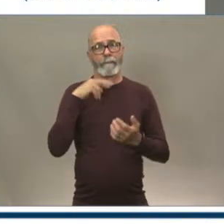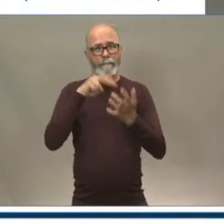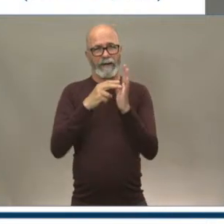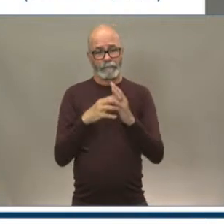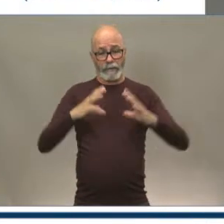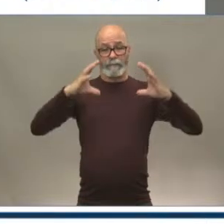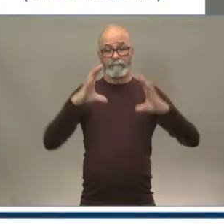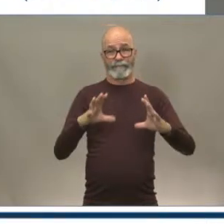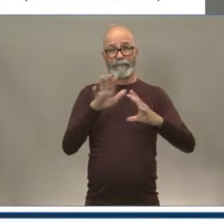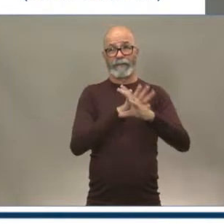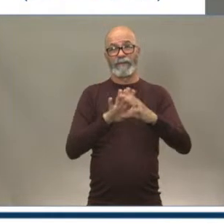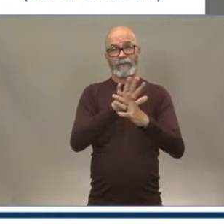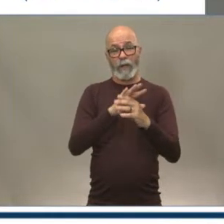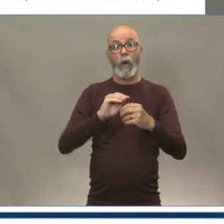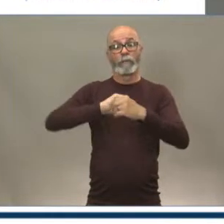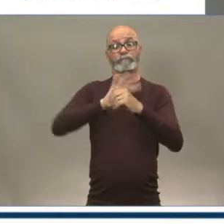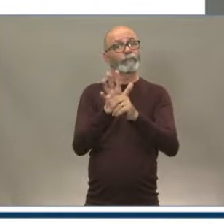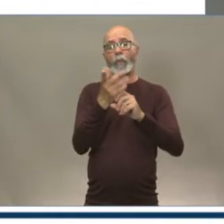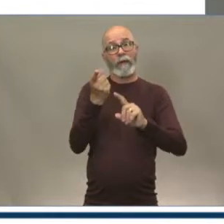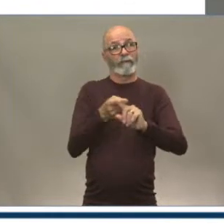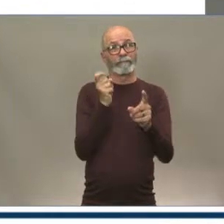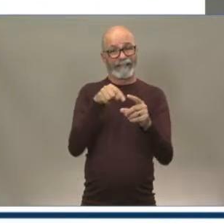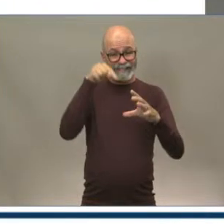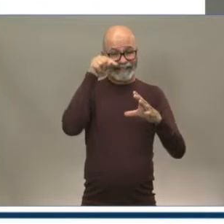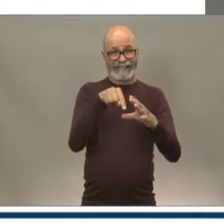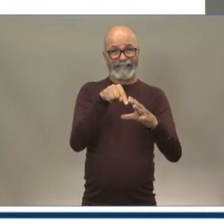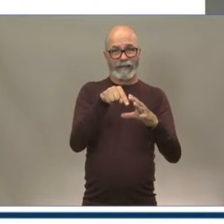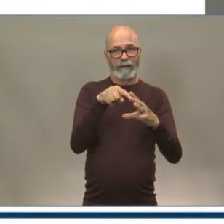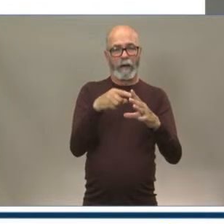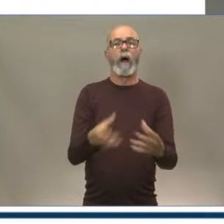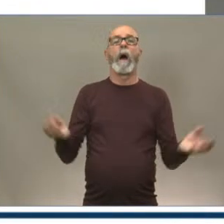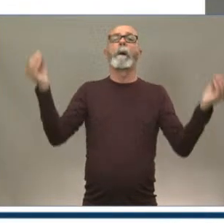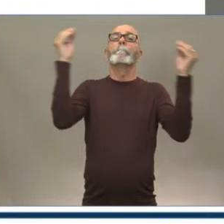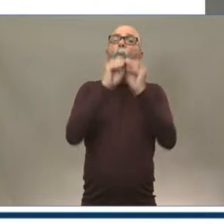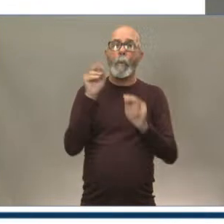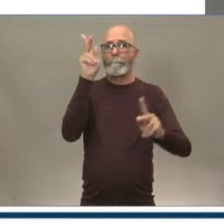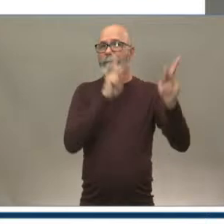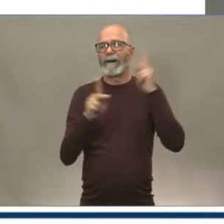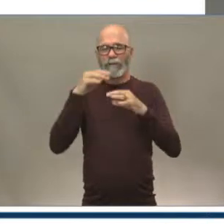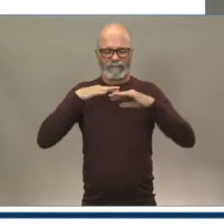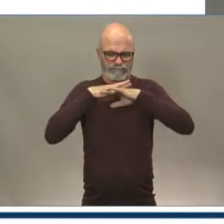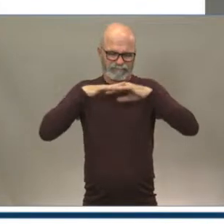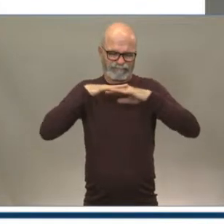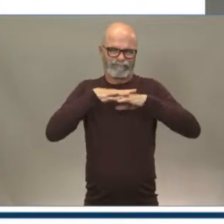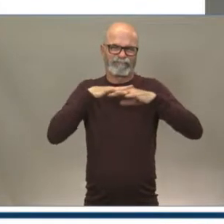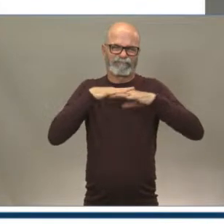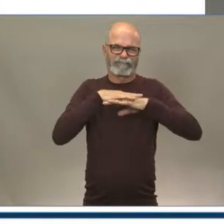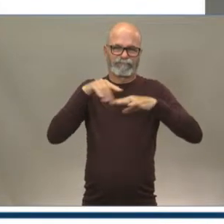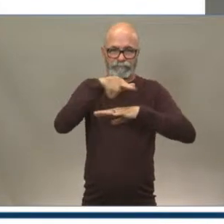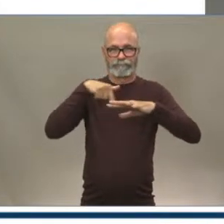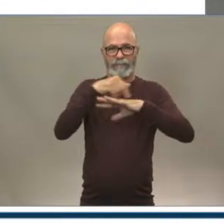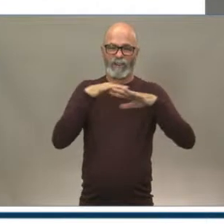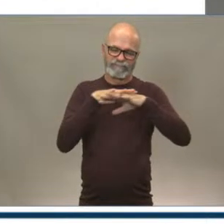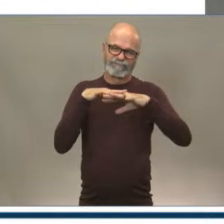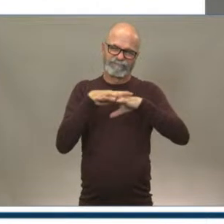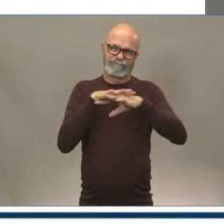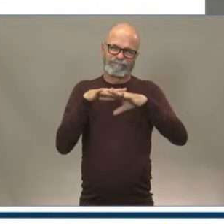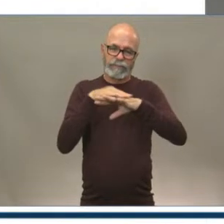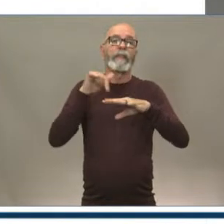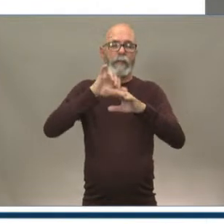jurisdiction is in the large urban areas where you have much greater density of people, and that is what drives the